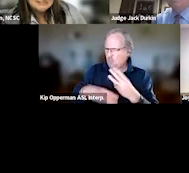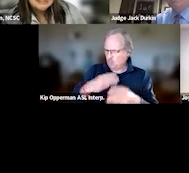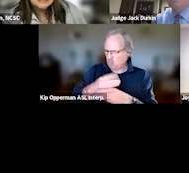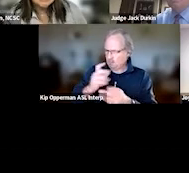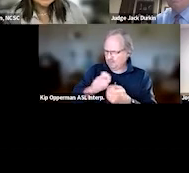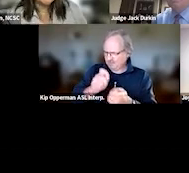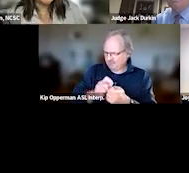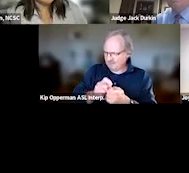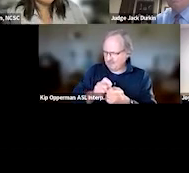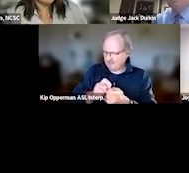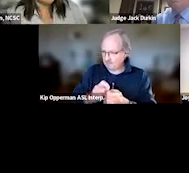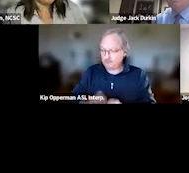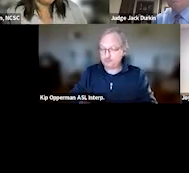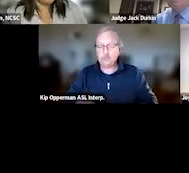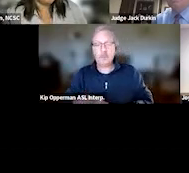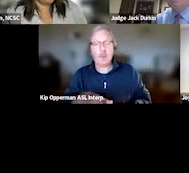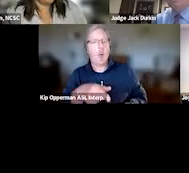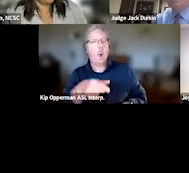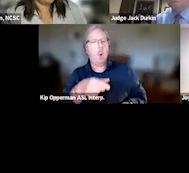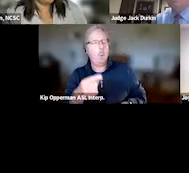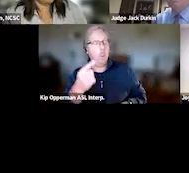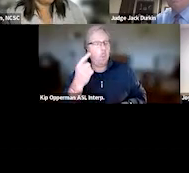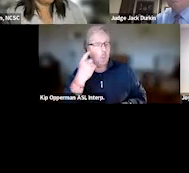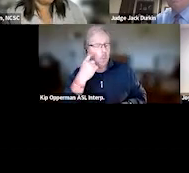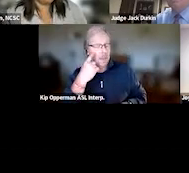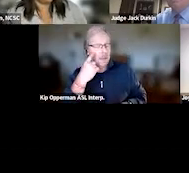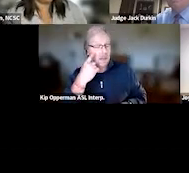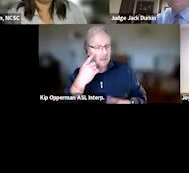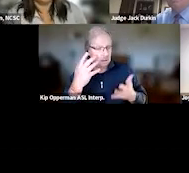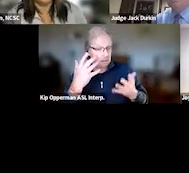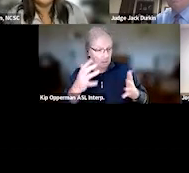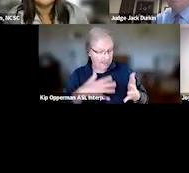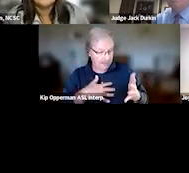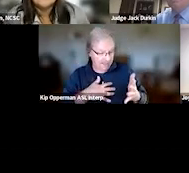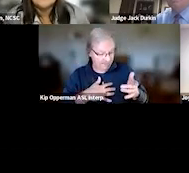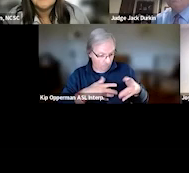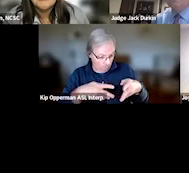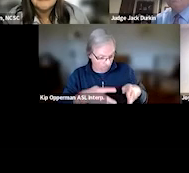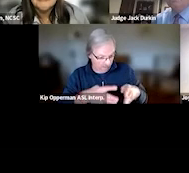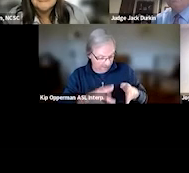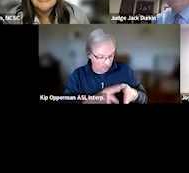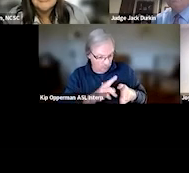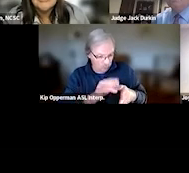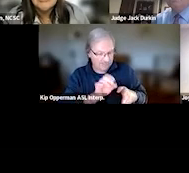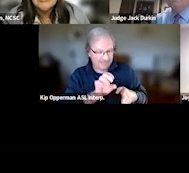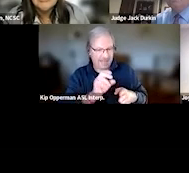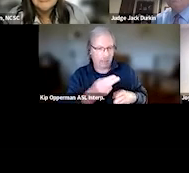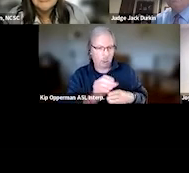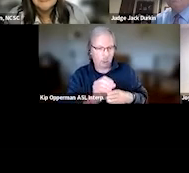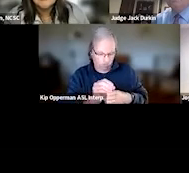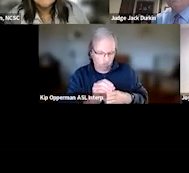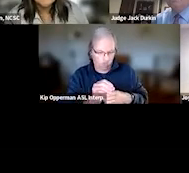So one thought is, it sounds like there's already a vehicle there that utilizes ECHO, and